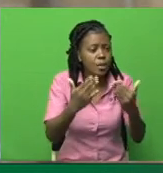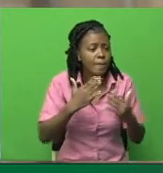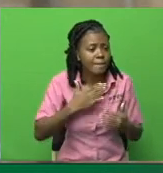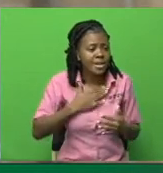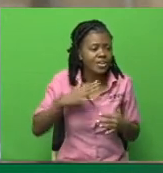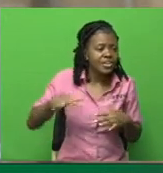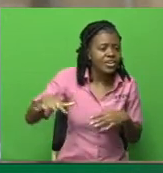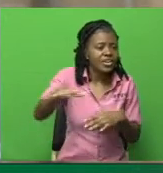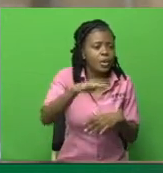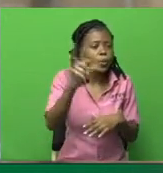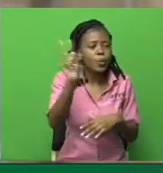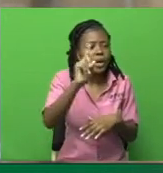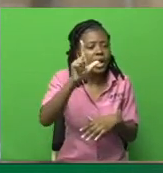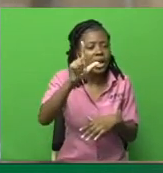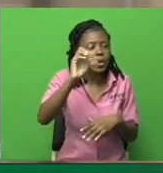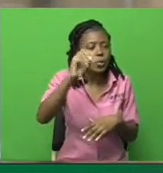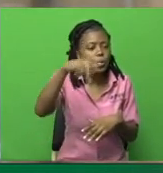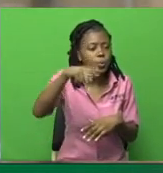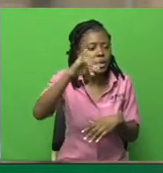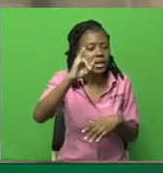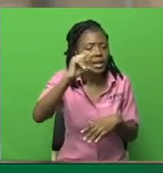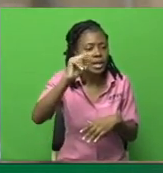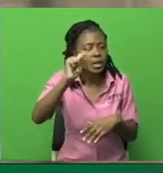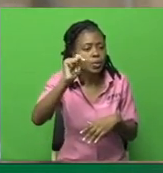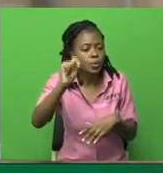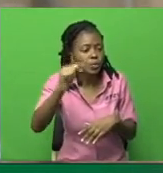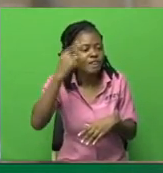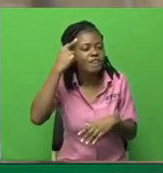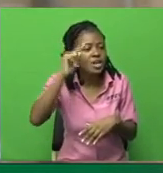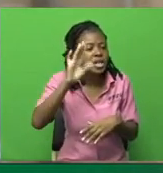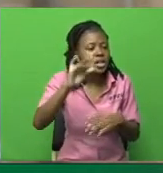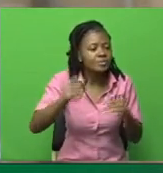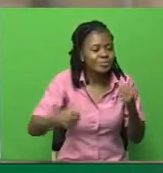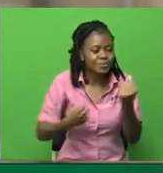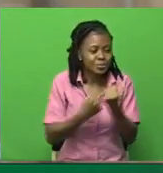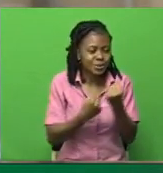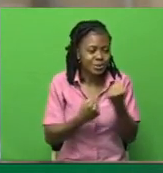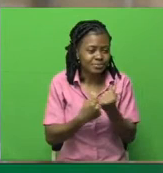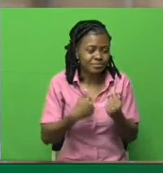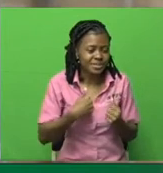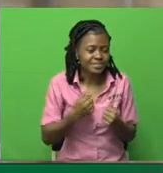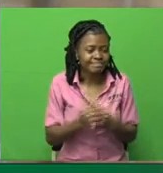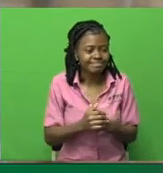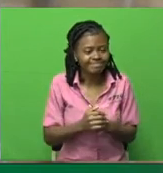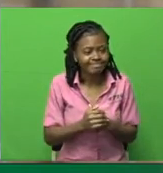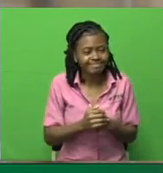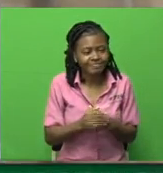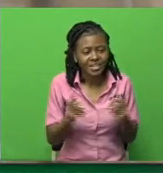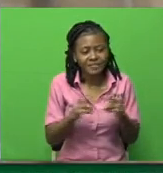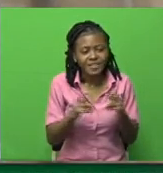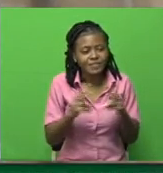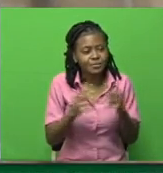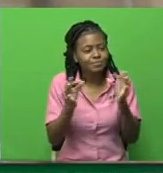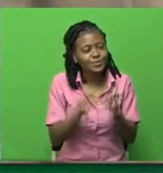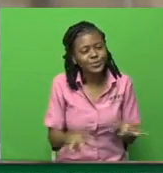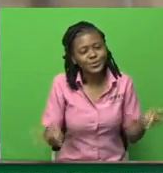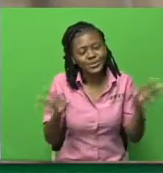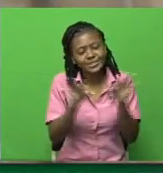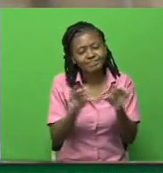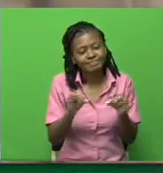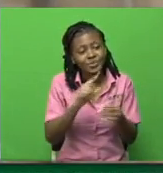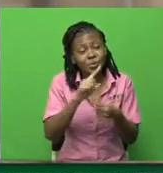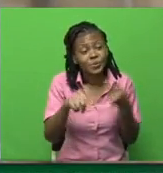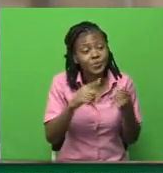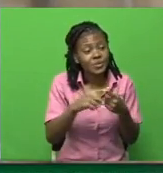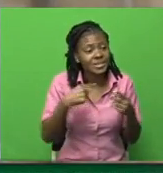lupinobonia West for their love and for their support because it is very very critical as we undertake the